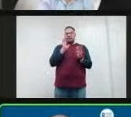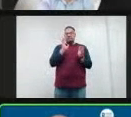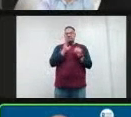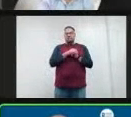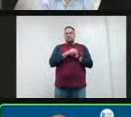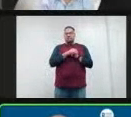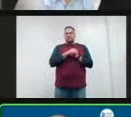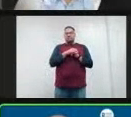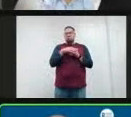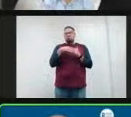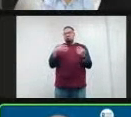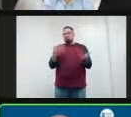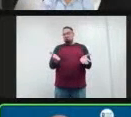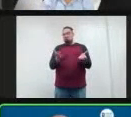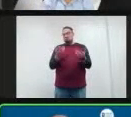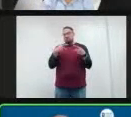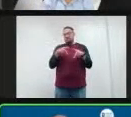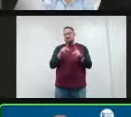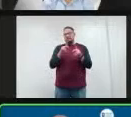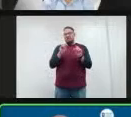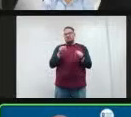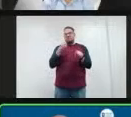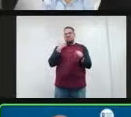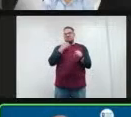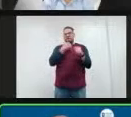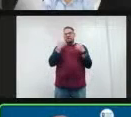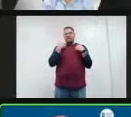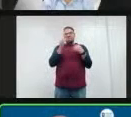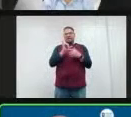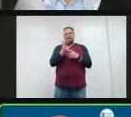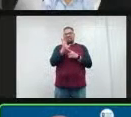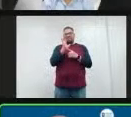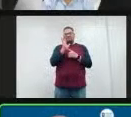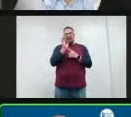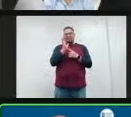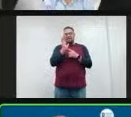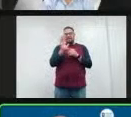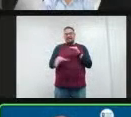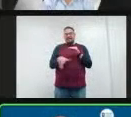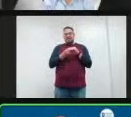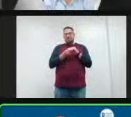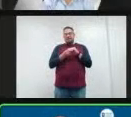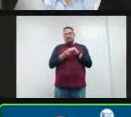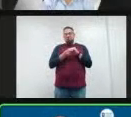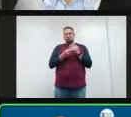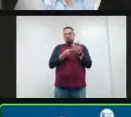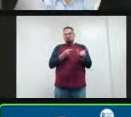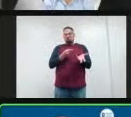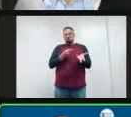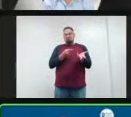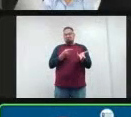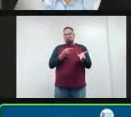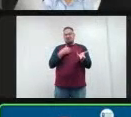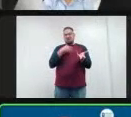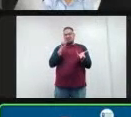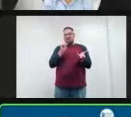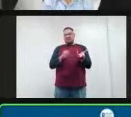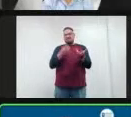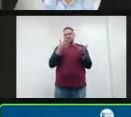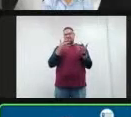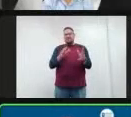And with the permission of the board, can we have like an extra maybe 5 minutes so I can get through this?